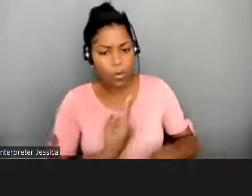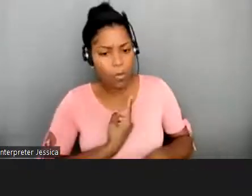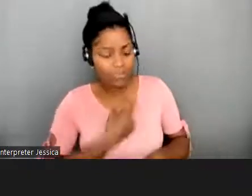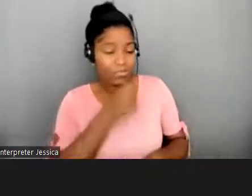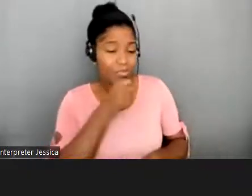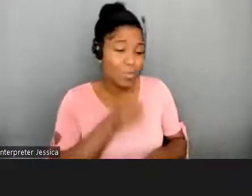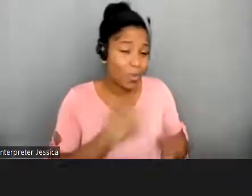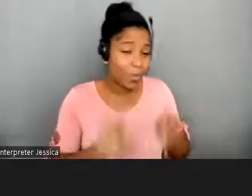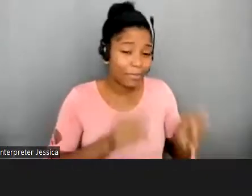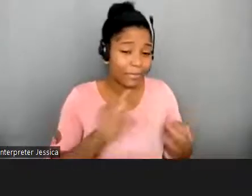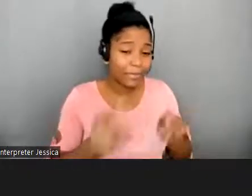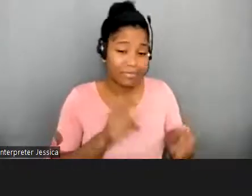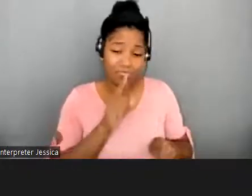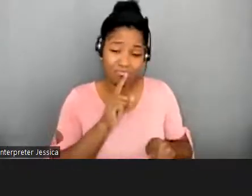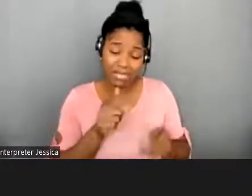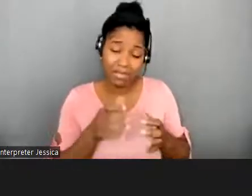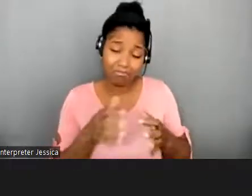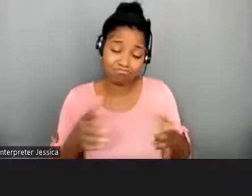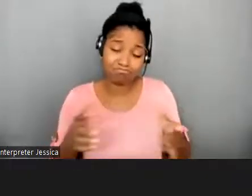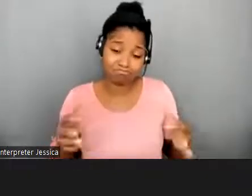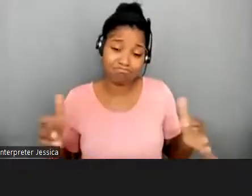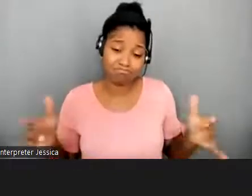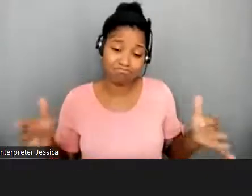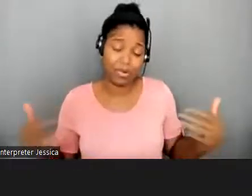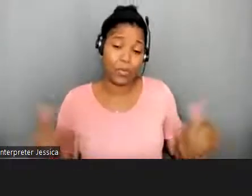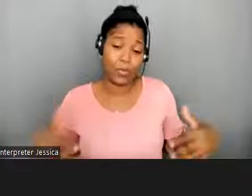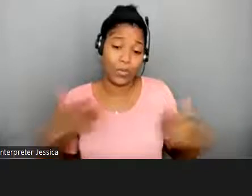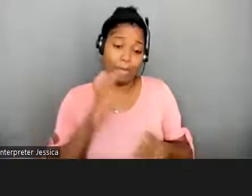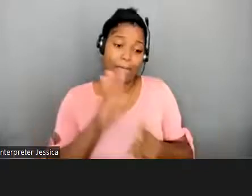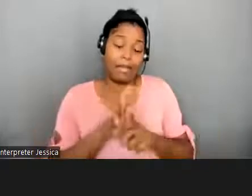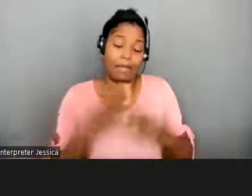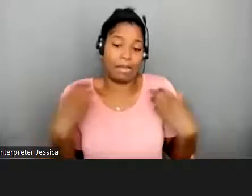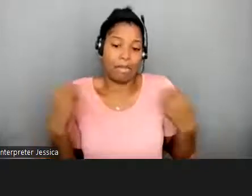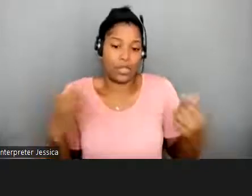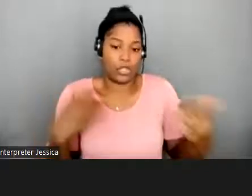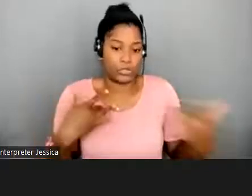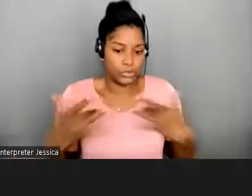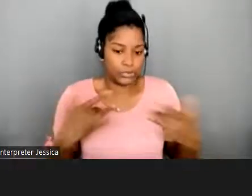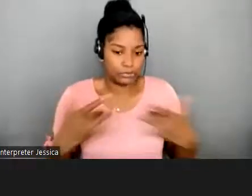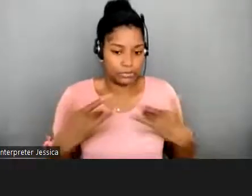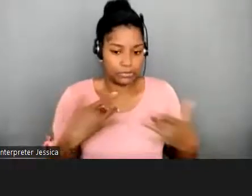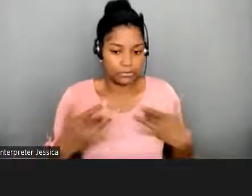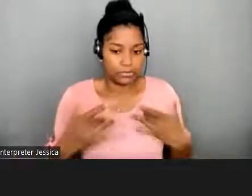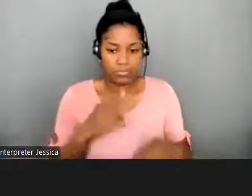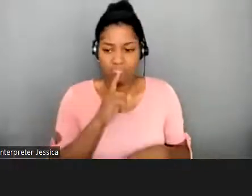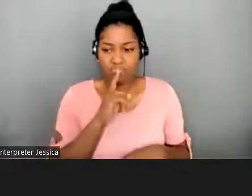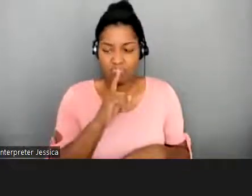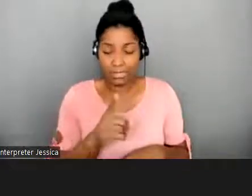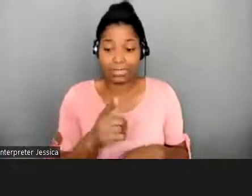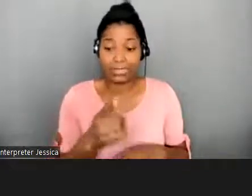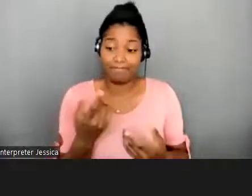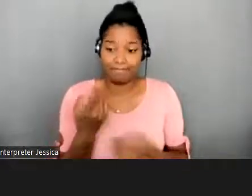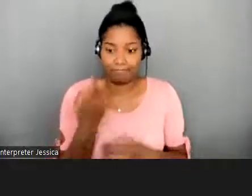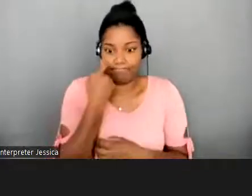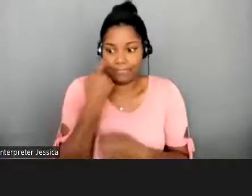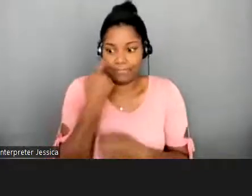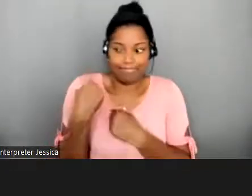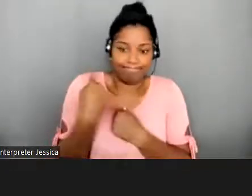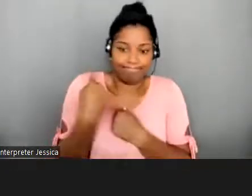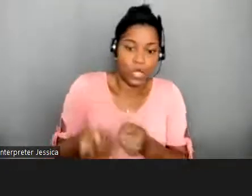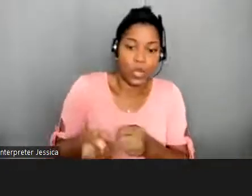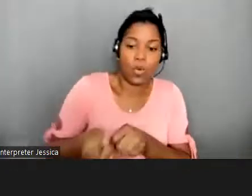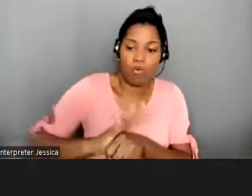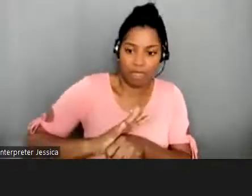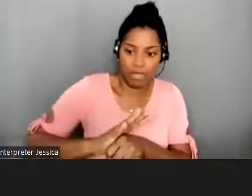people are a growing public health and public policy concern, which have been made more salient by the COVID-19